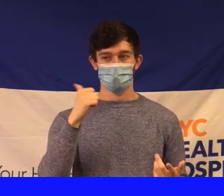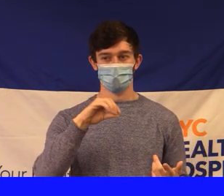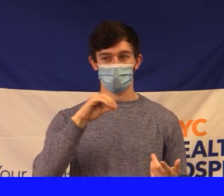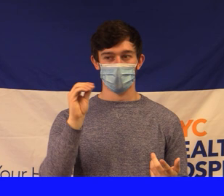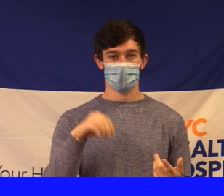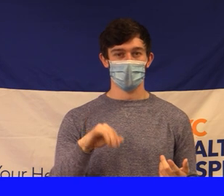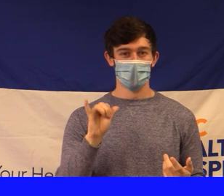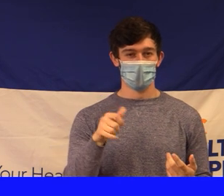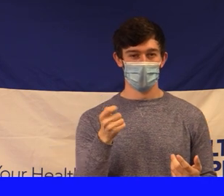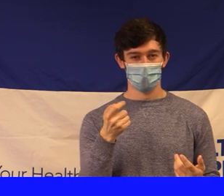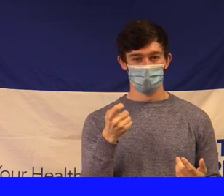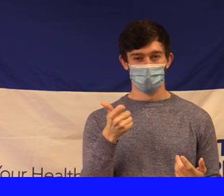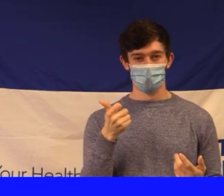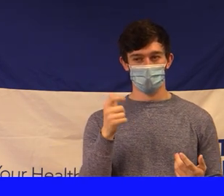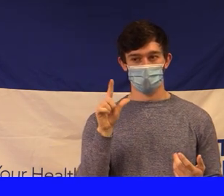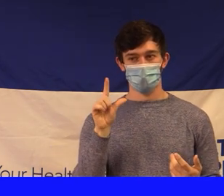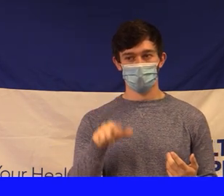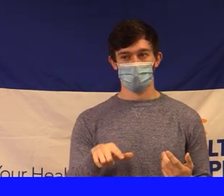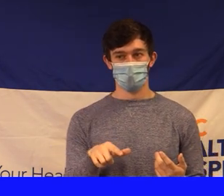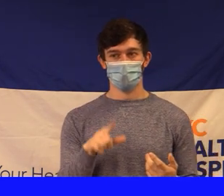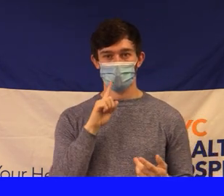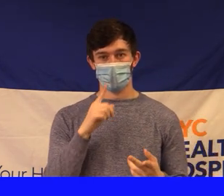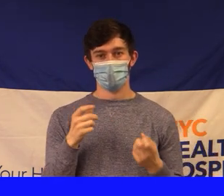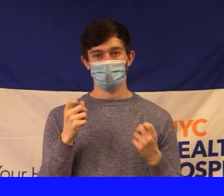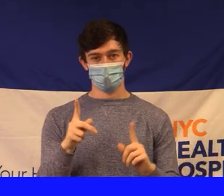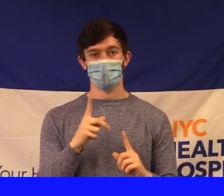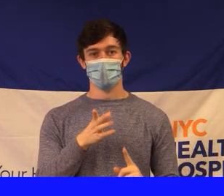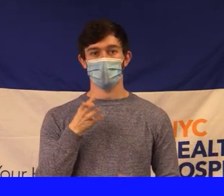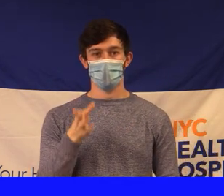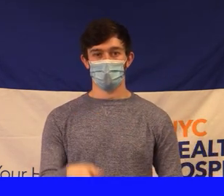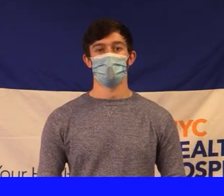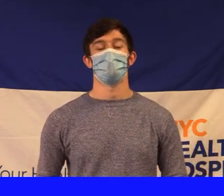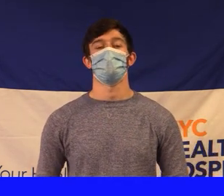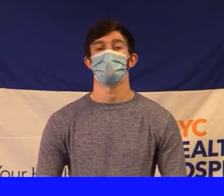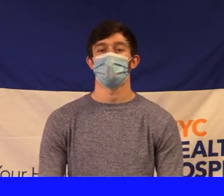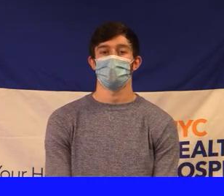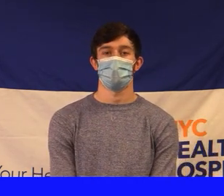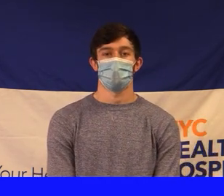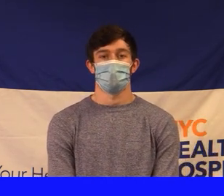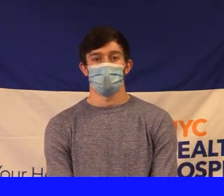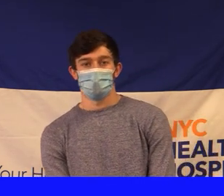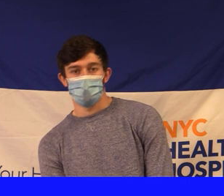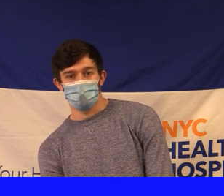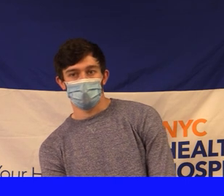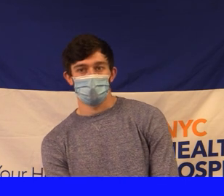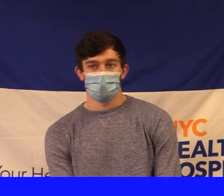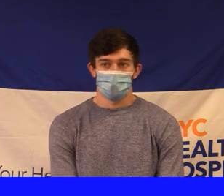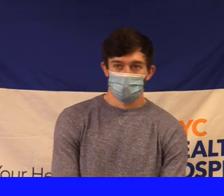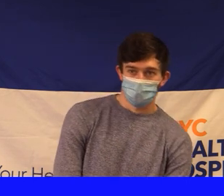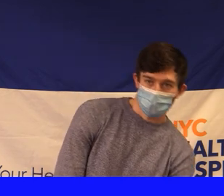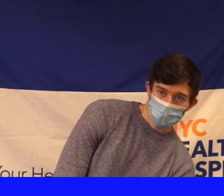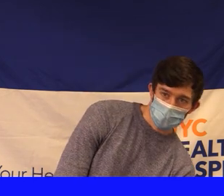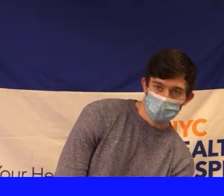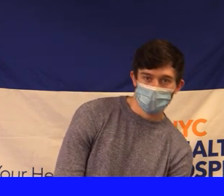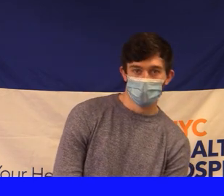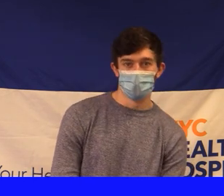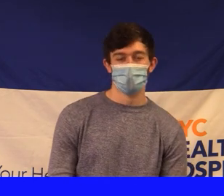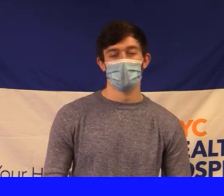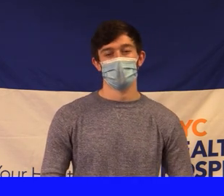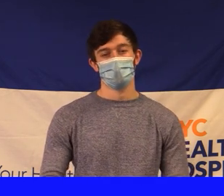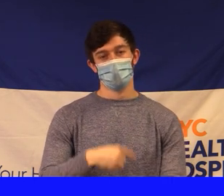incredibly low for the opportunities there. And also in the fleet maintenance,